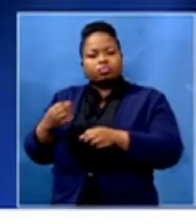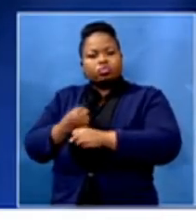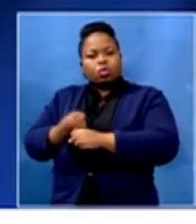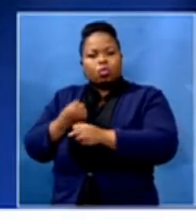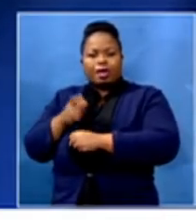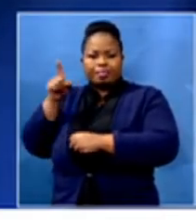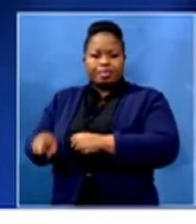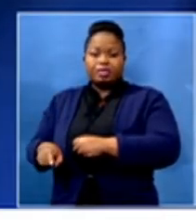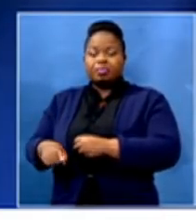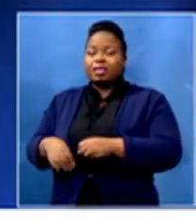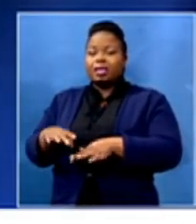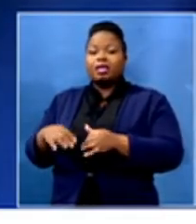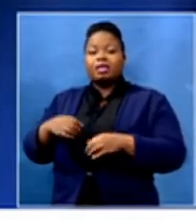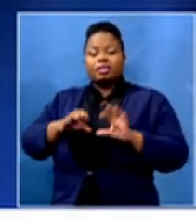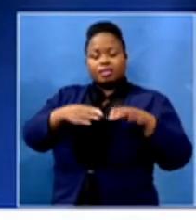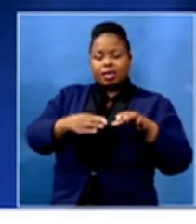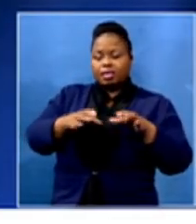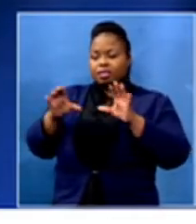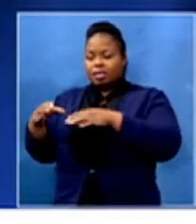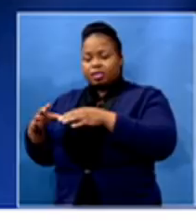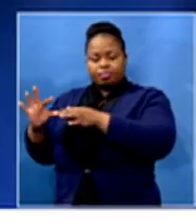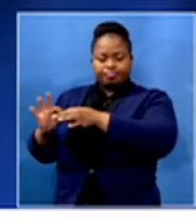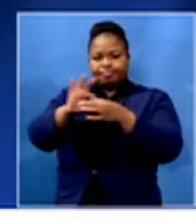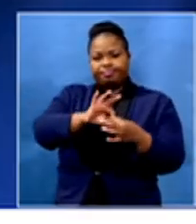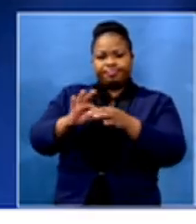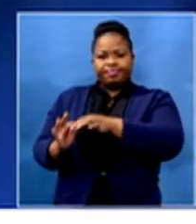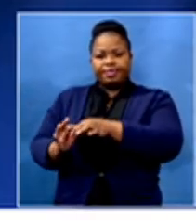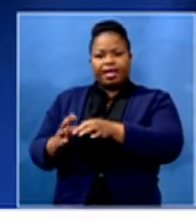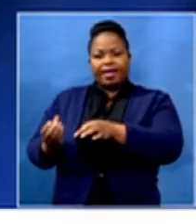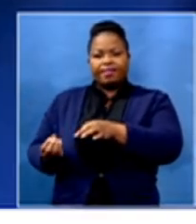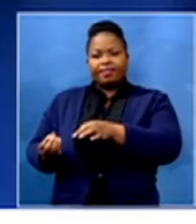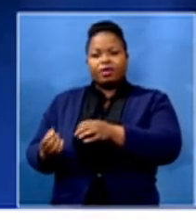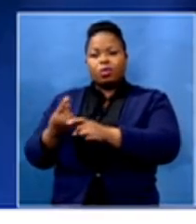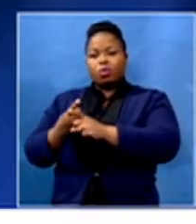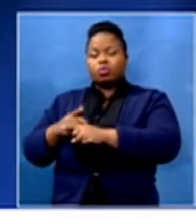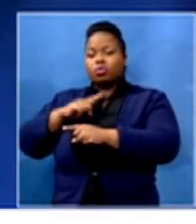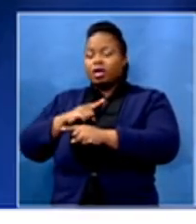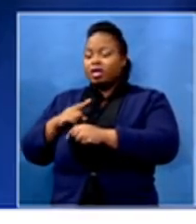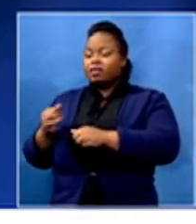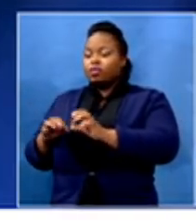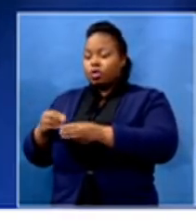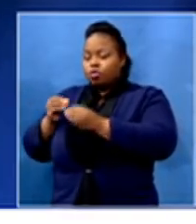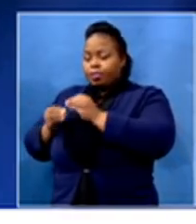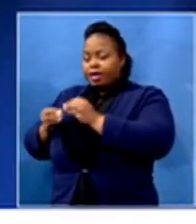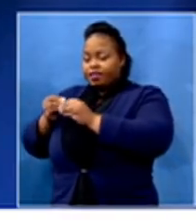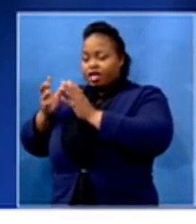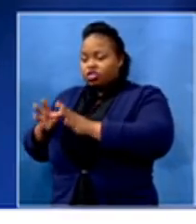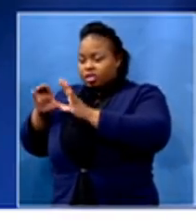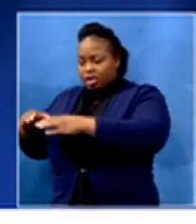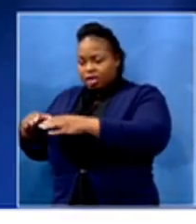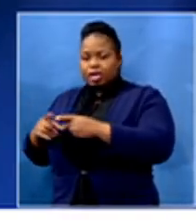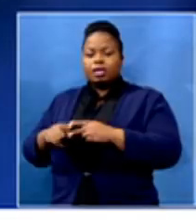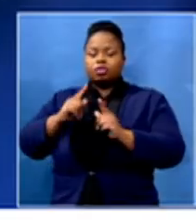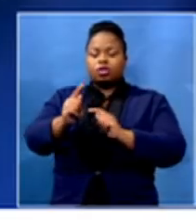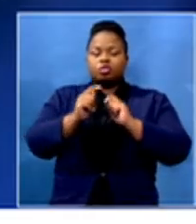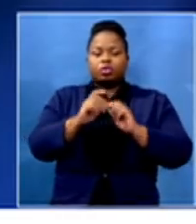sectors are all interrelated. So if you want to manufacture something, we have to make sure that the transport moves, the borders are moving,